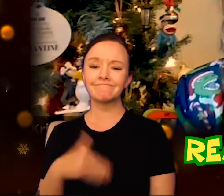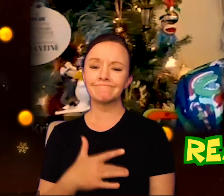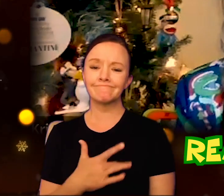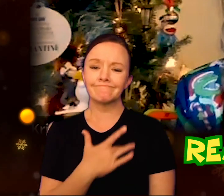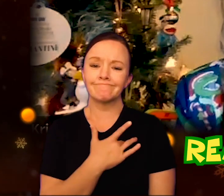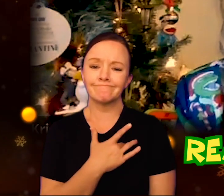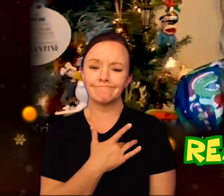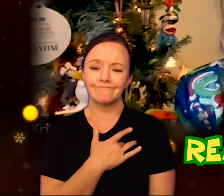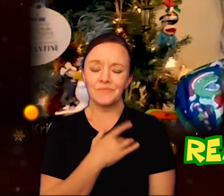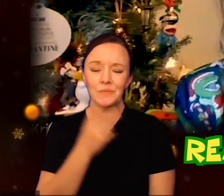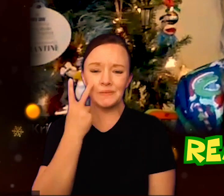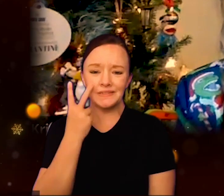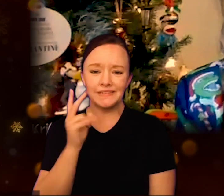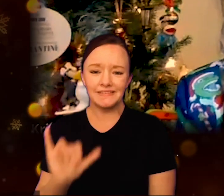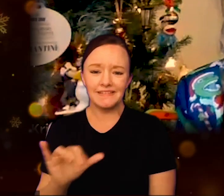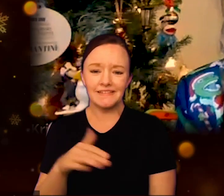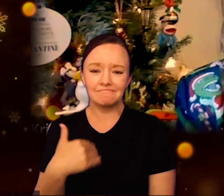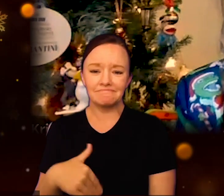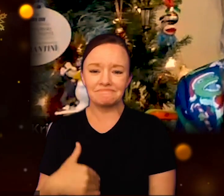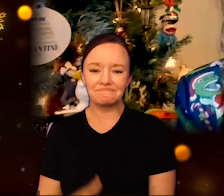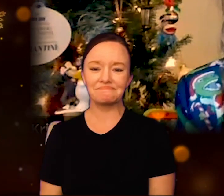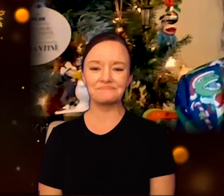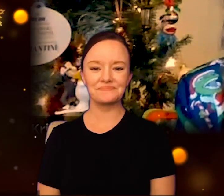That must have been really touching to see.